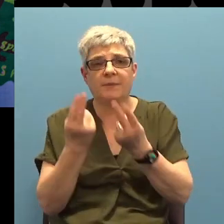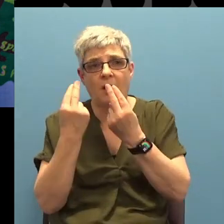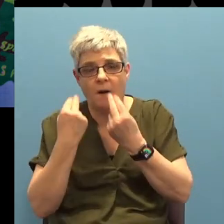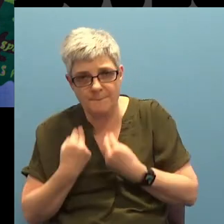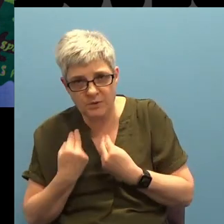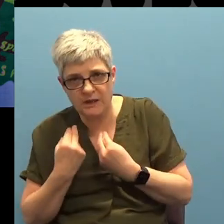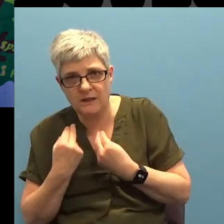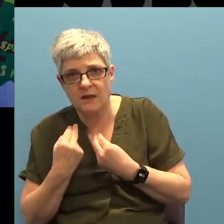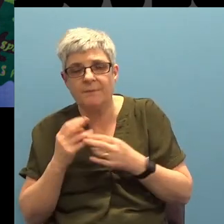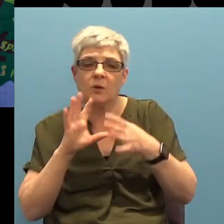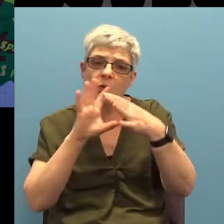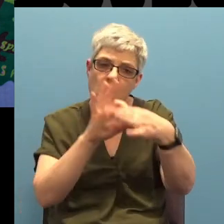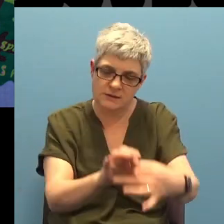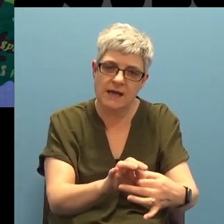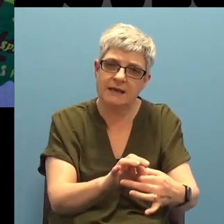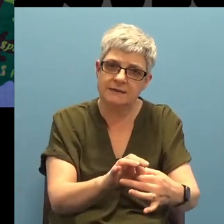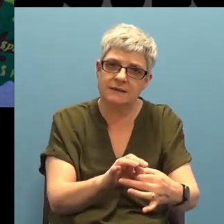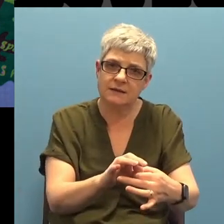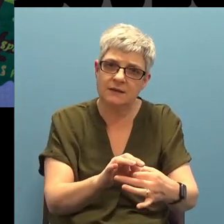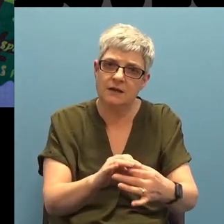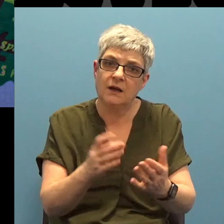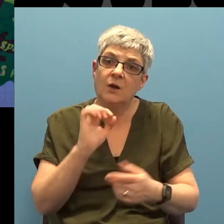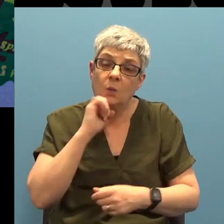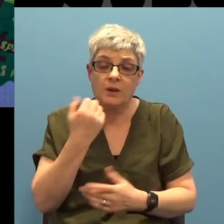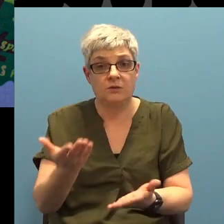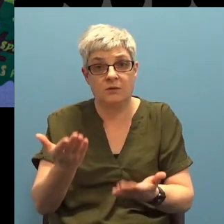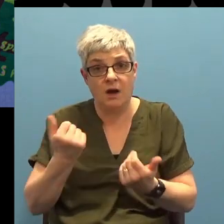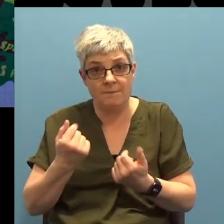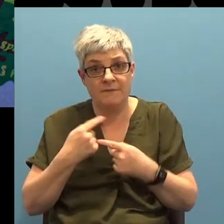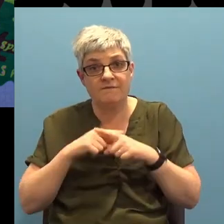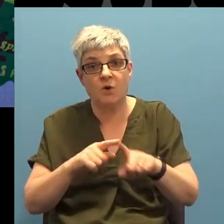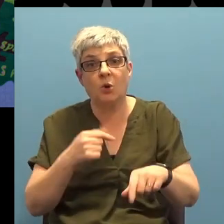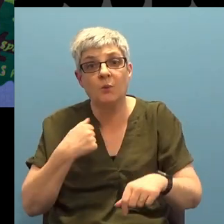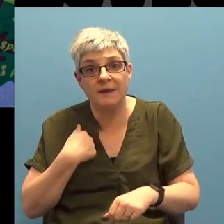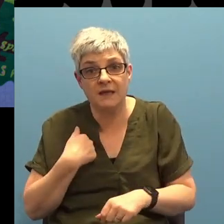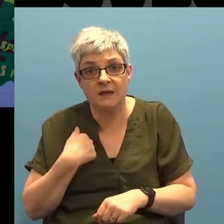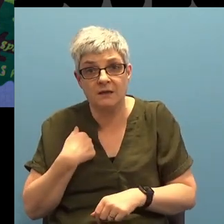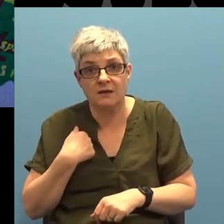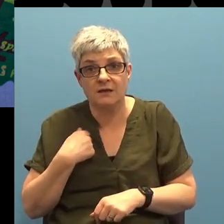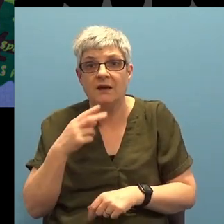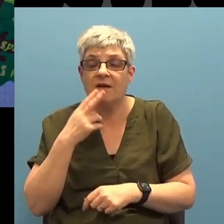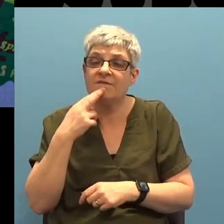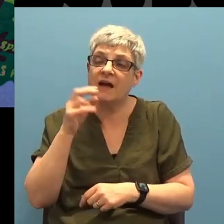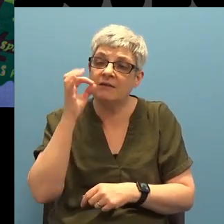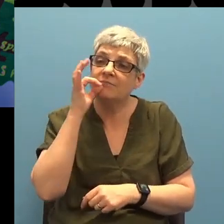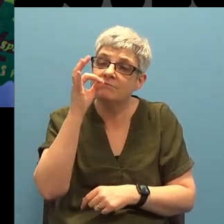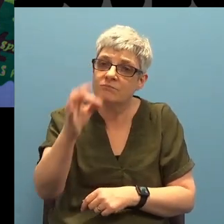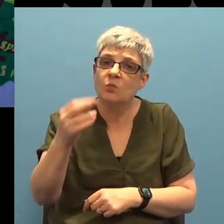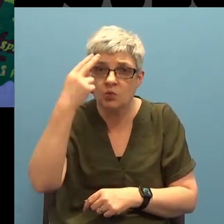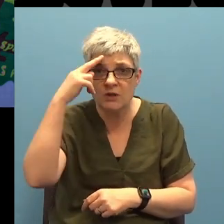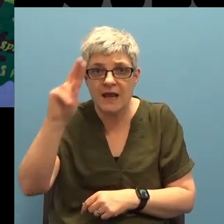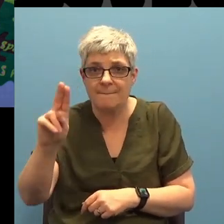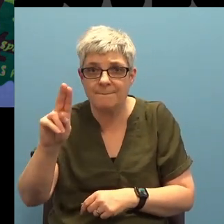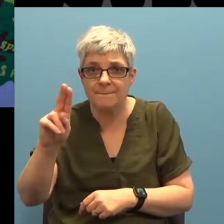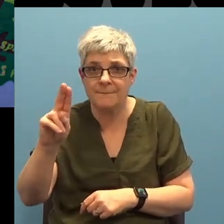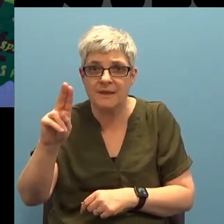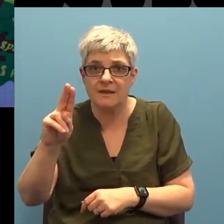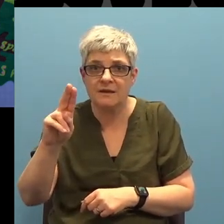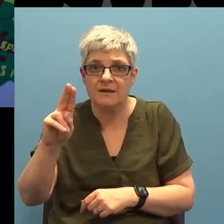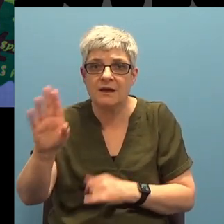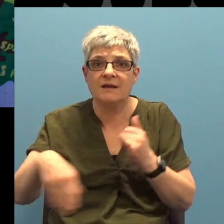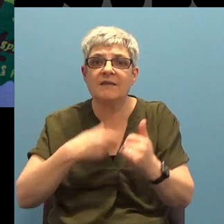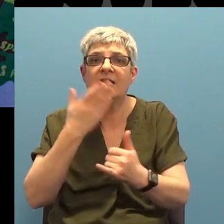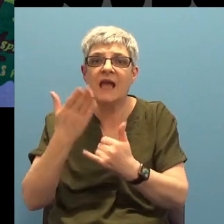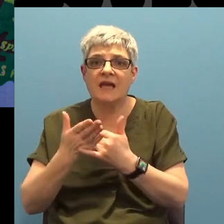about making contact. Will you come and follow me if I but call your name? And after the hymn, we'll join